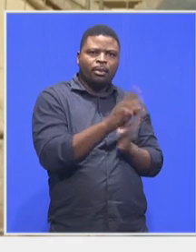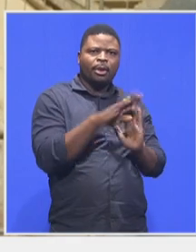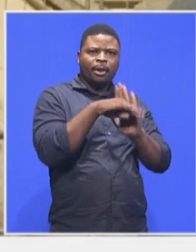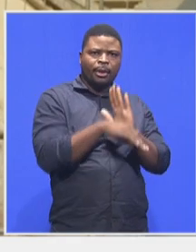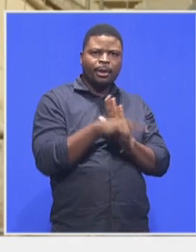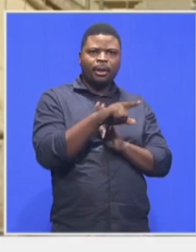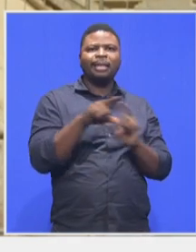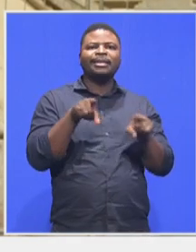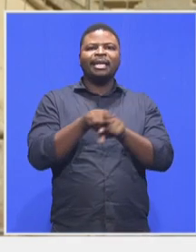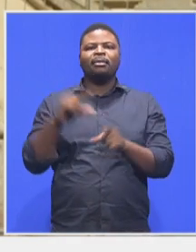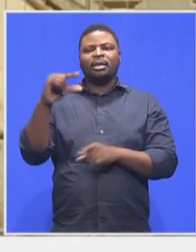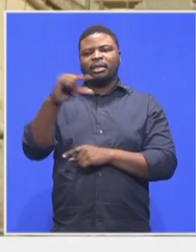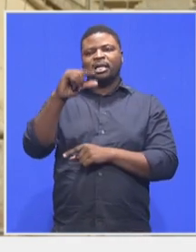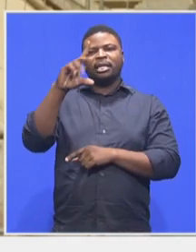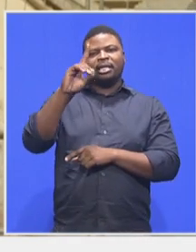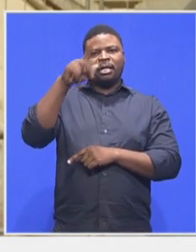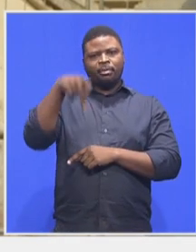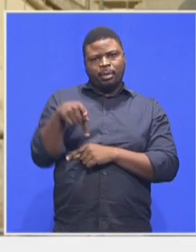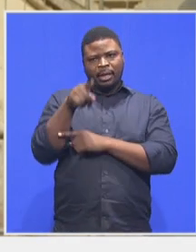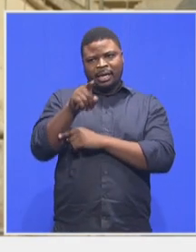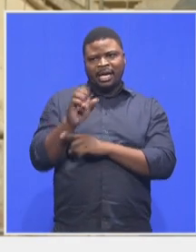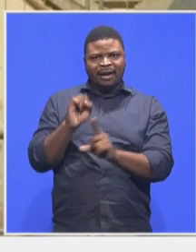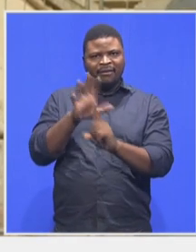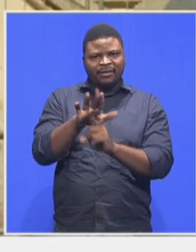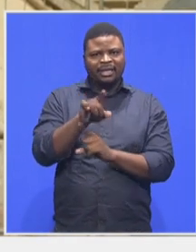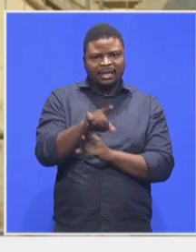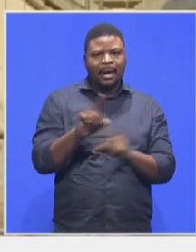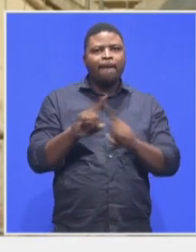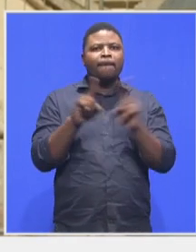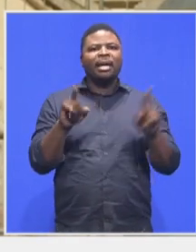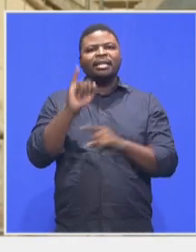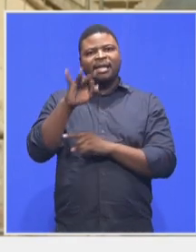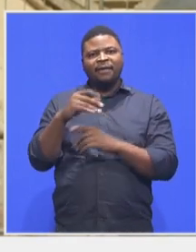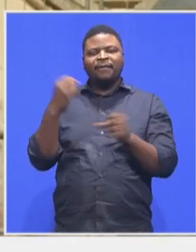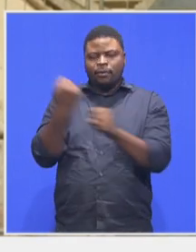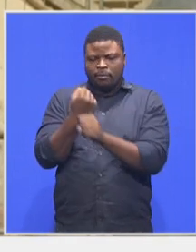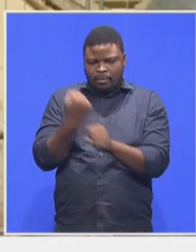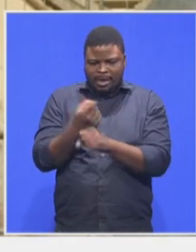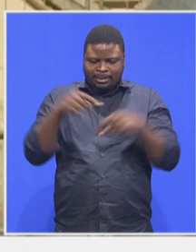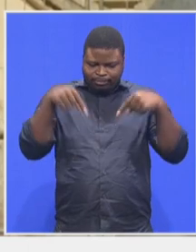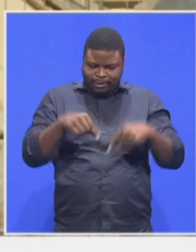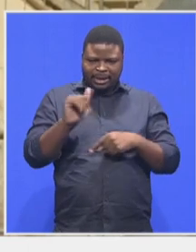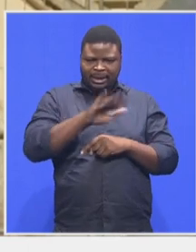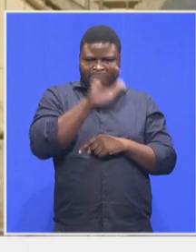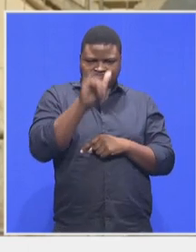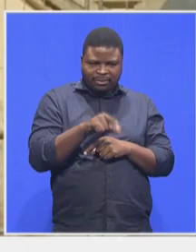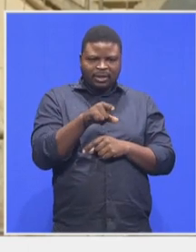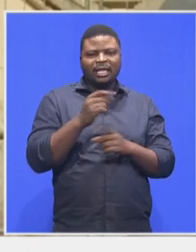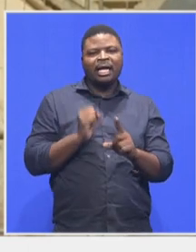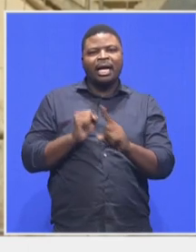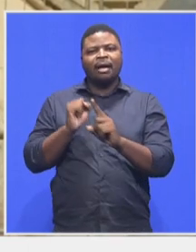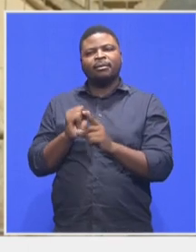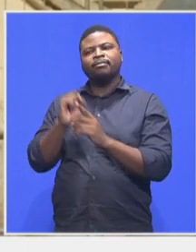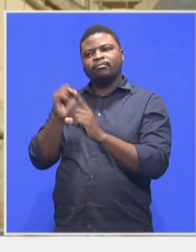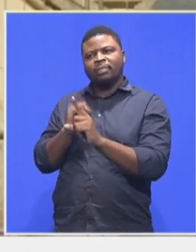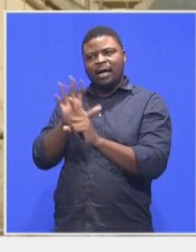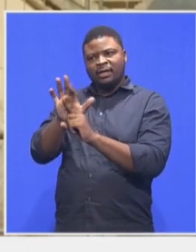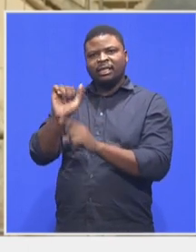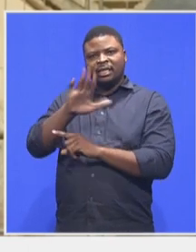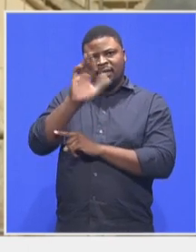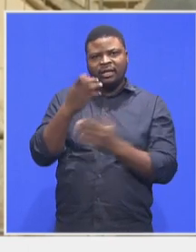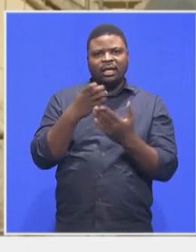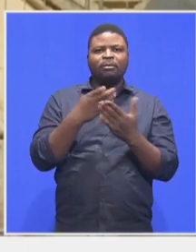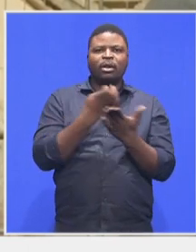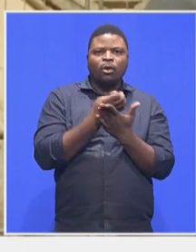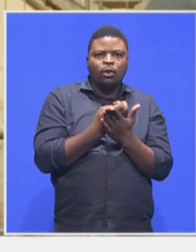GDP equation, it's negative. But if you export and manufacture here, it contributes positively. That will also help us to deal with another